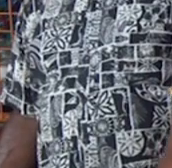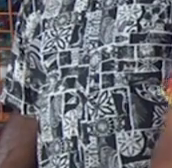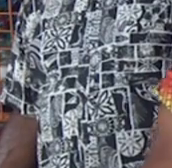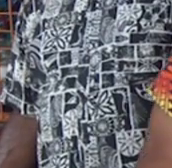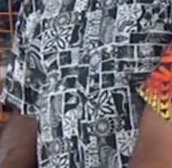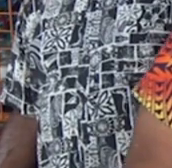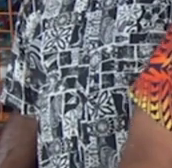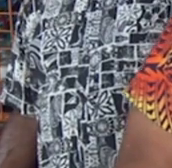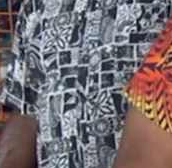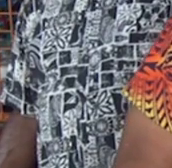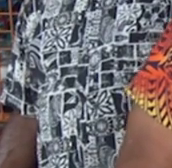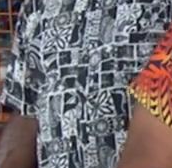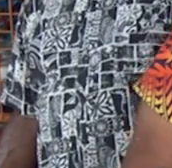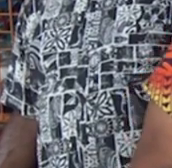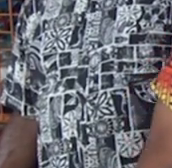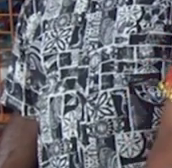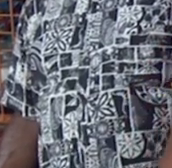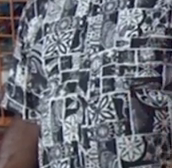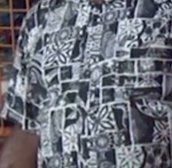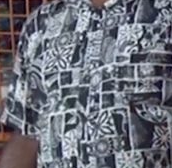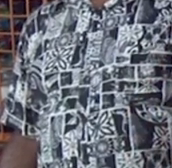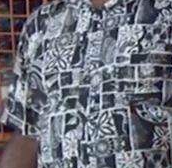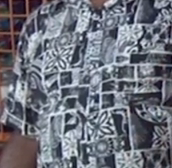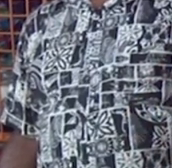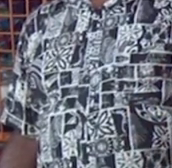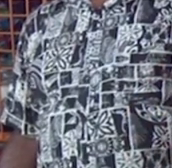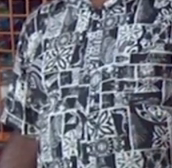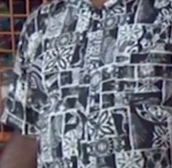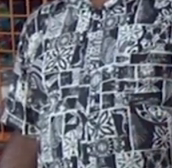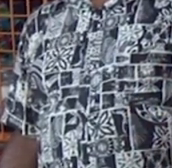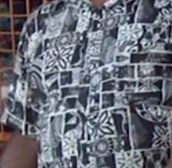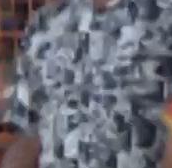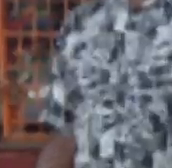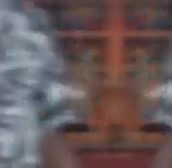Do talitangin niya na to may biti na tumongan ni Beyan yan.